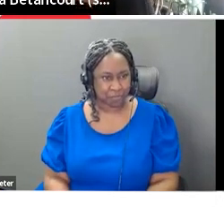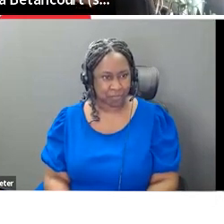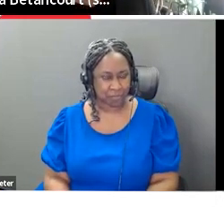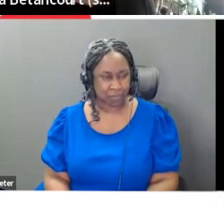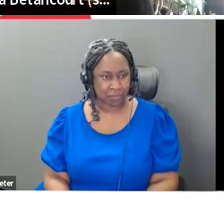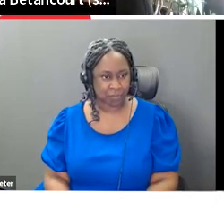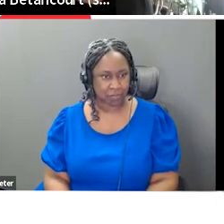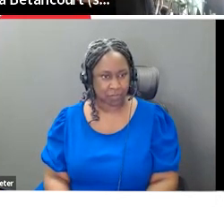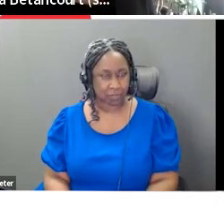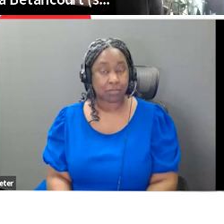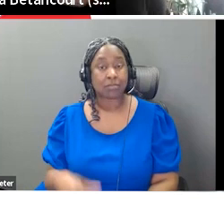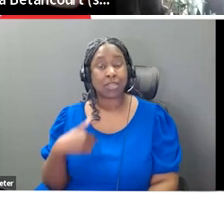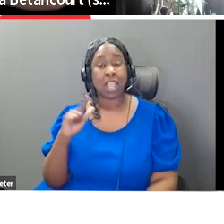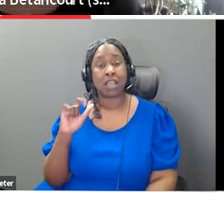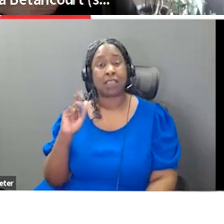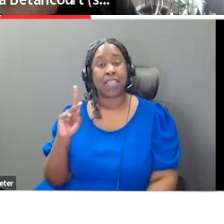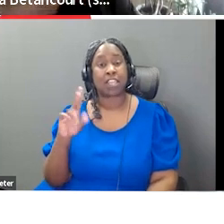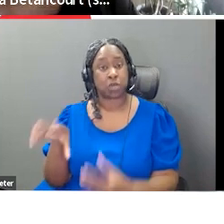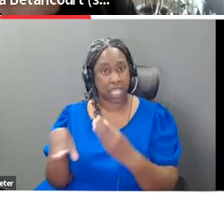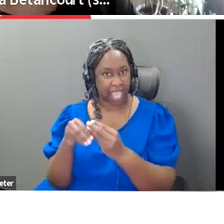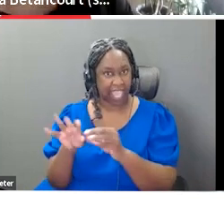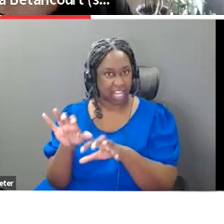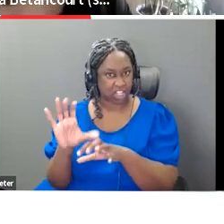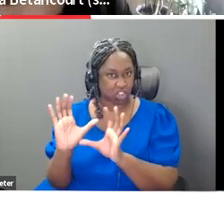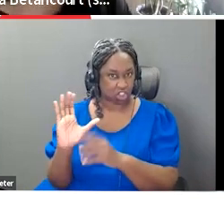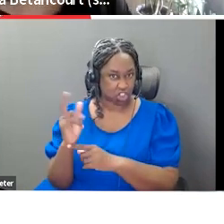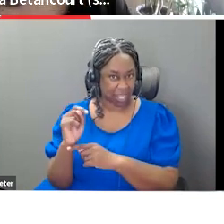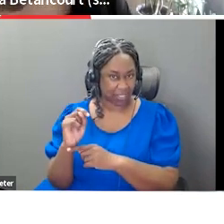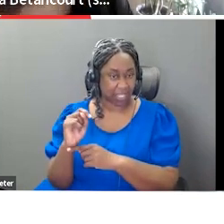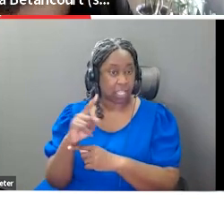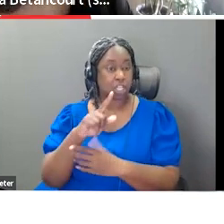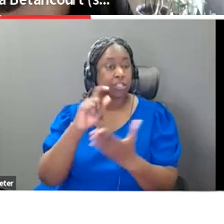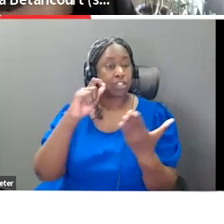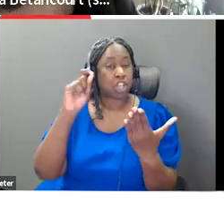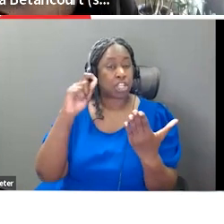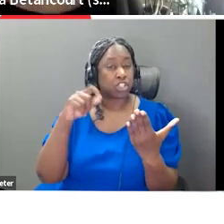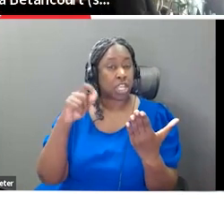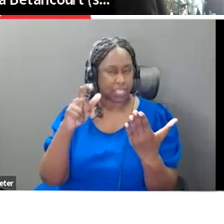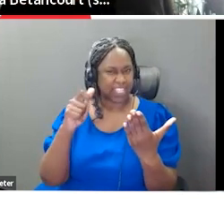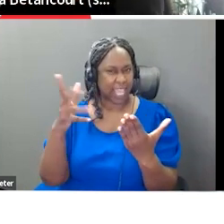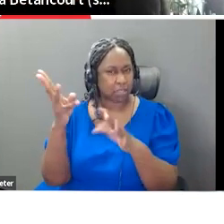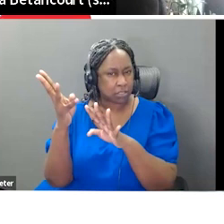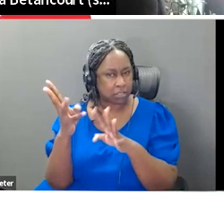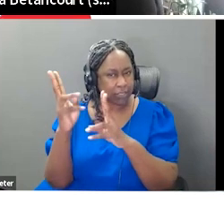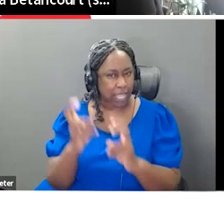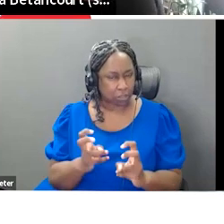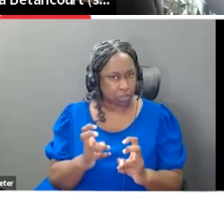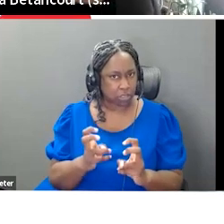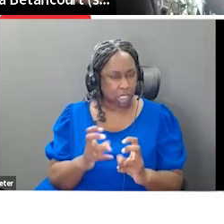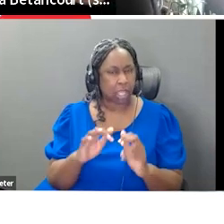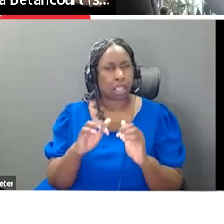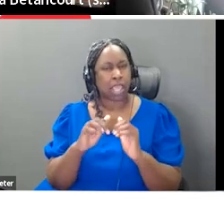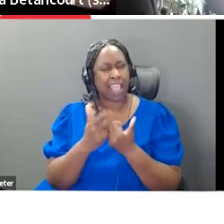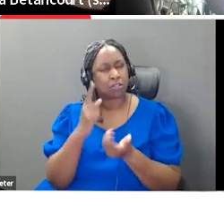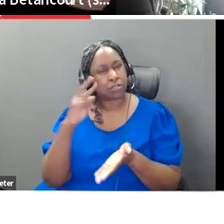And we have a link that we can put in the chat to download this checklist of how to intentionally